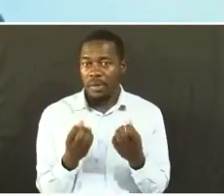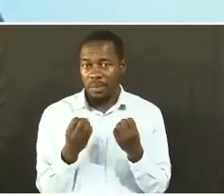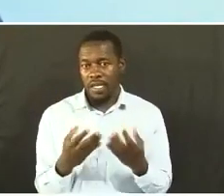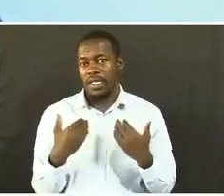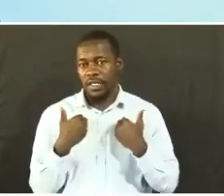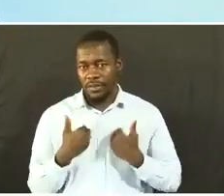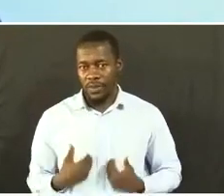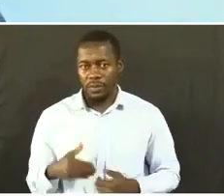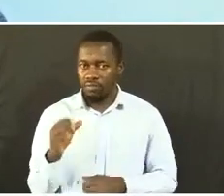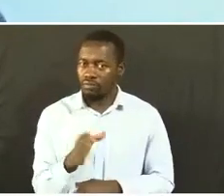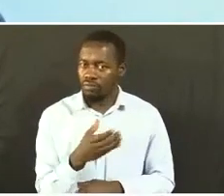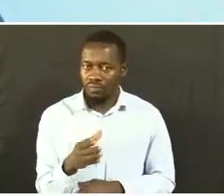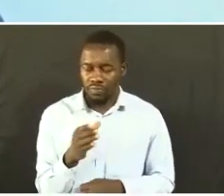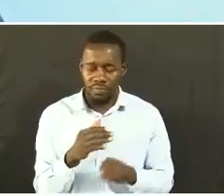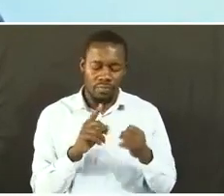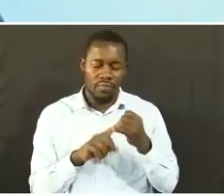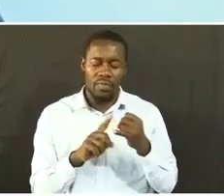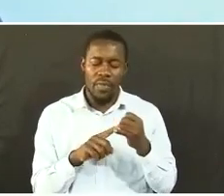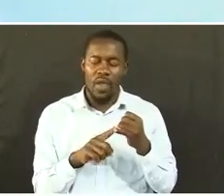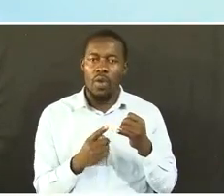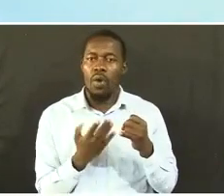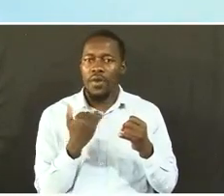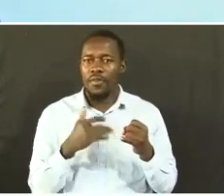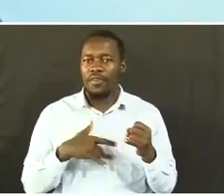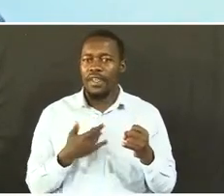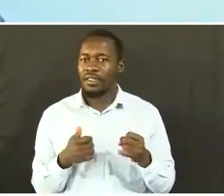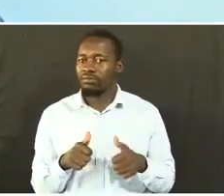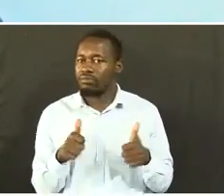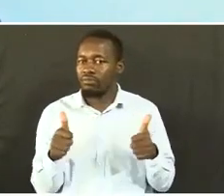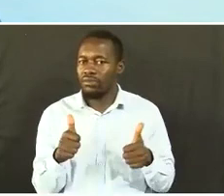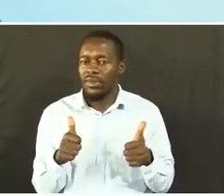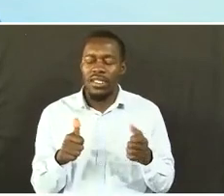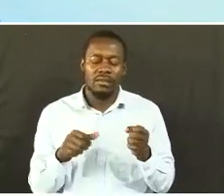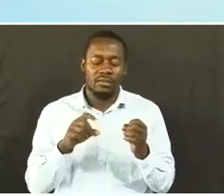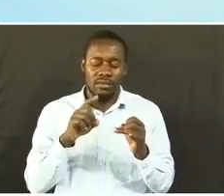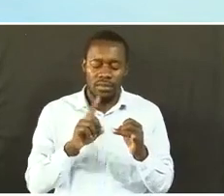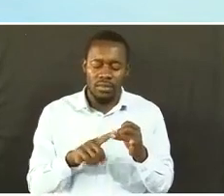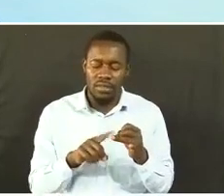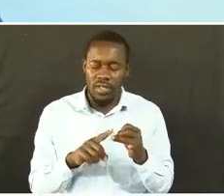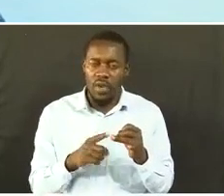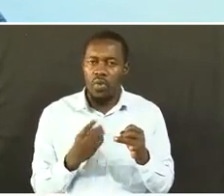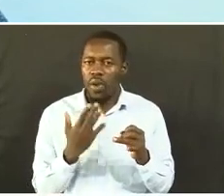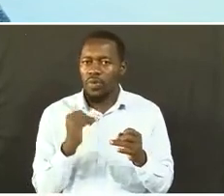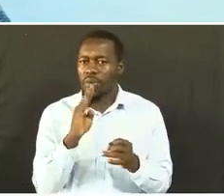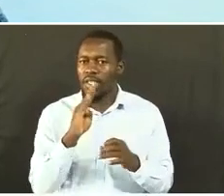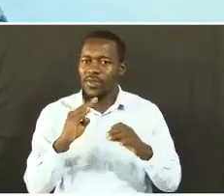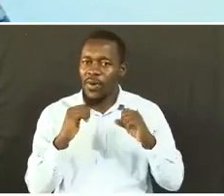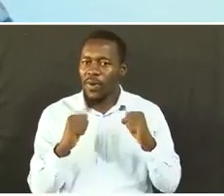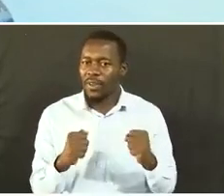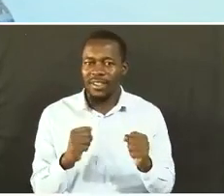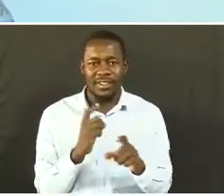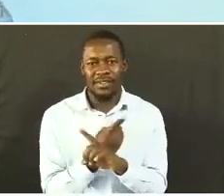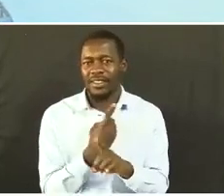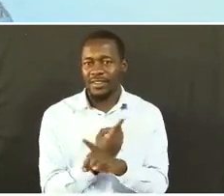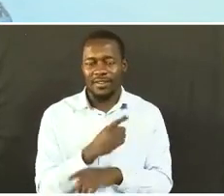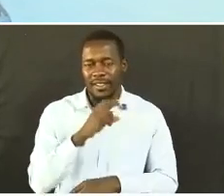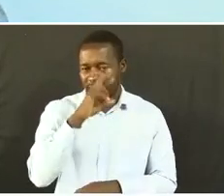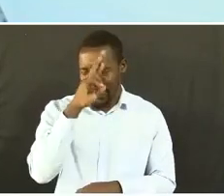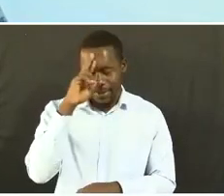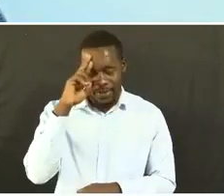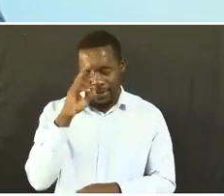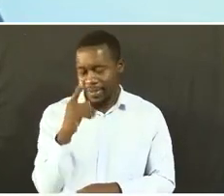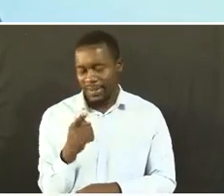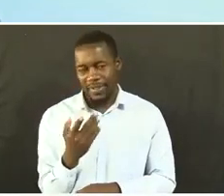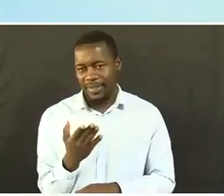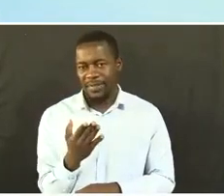better, they want to increase their self-esteem, they want to widen their conscience. You know, it is generally stimulating, they want to release tension, and others